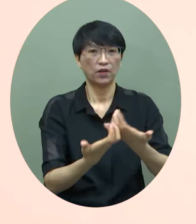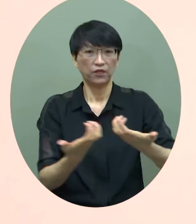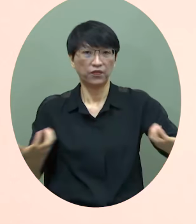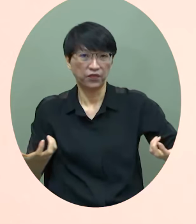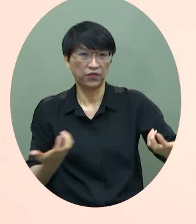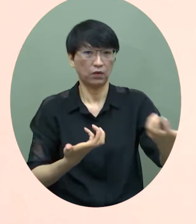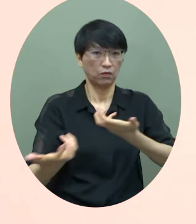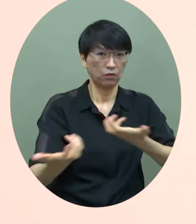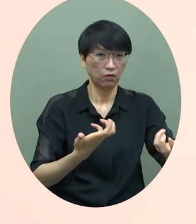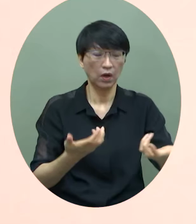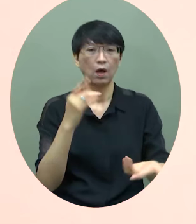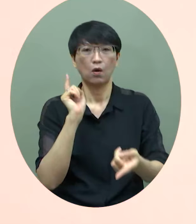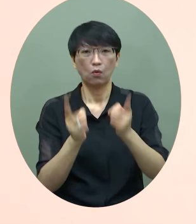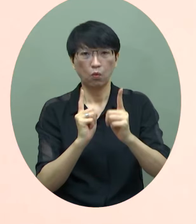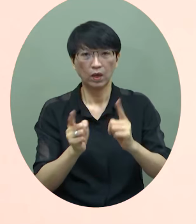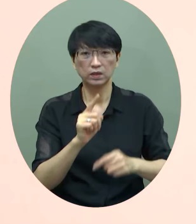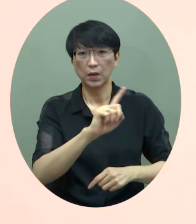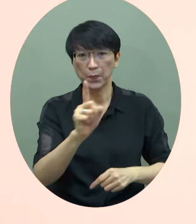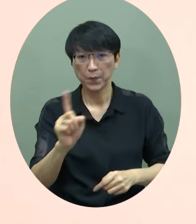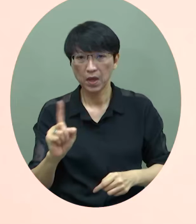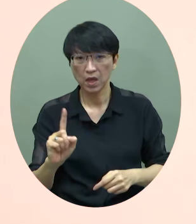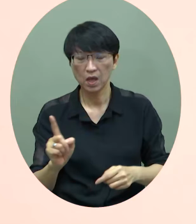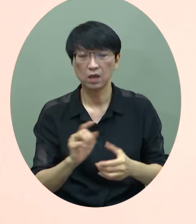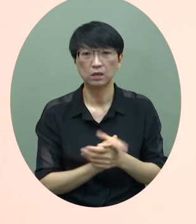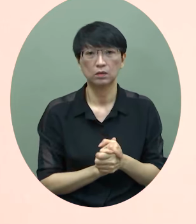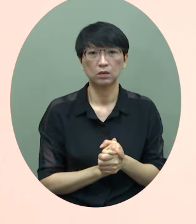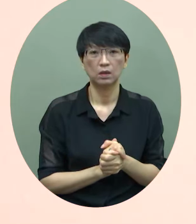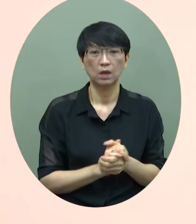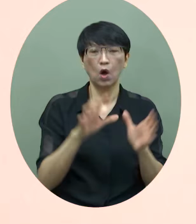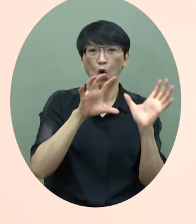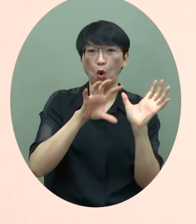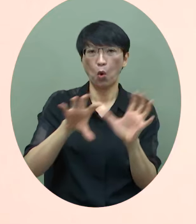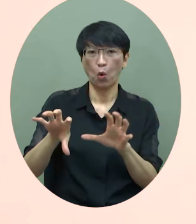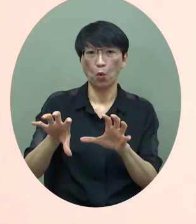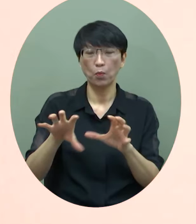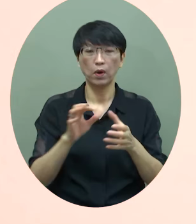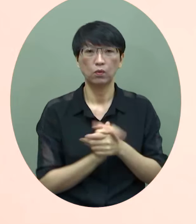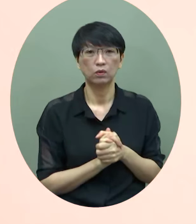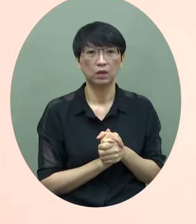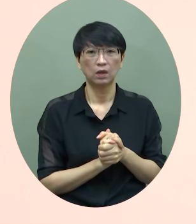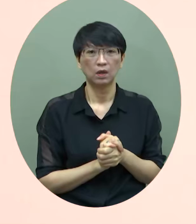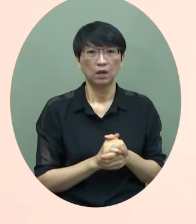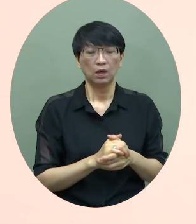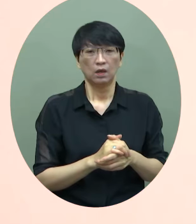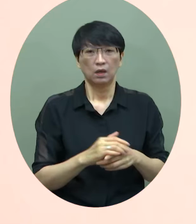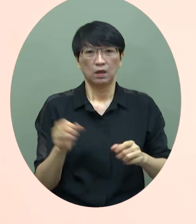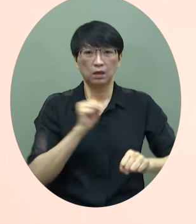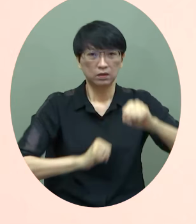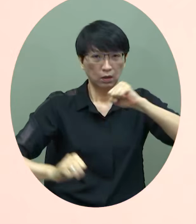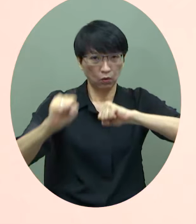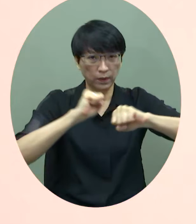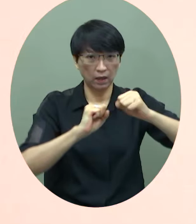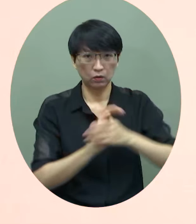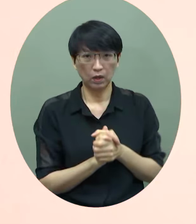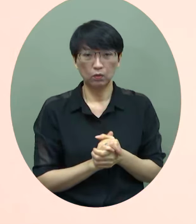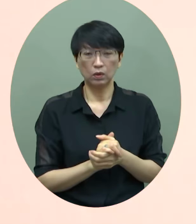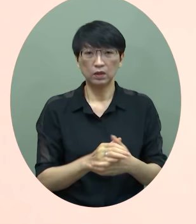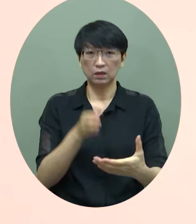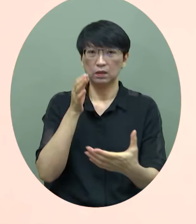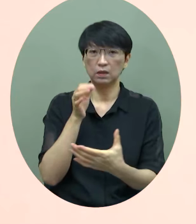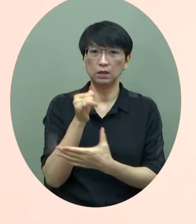or collusion with an external party to endanger national security. Thank you.